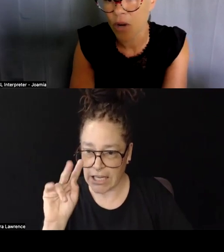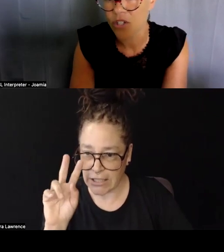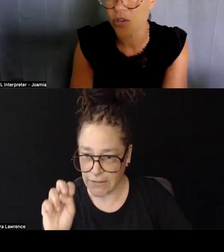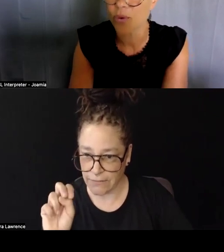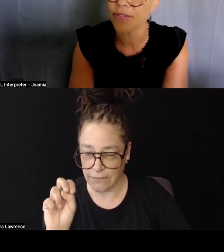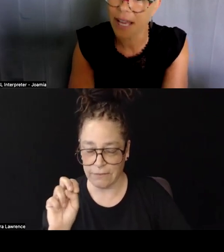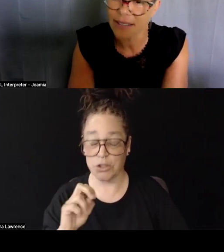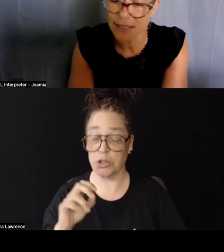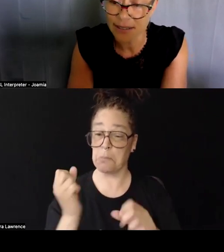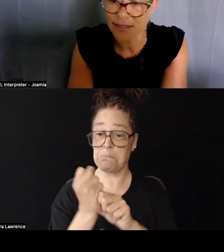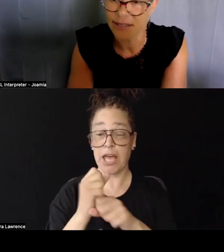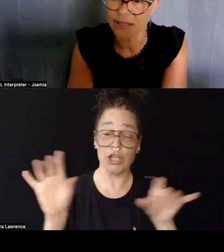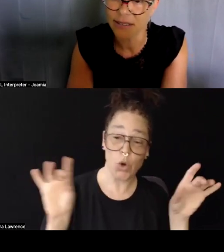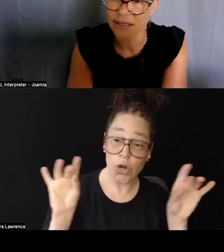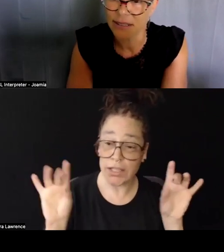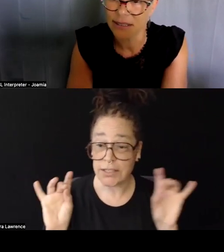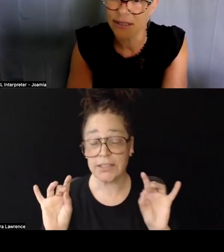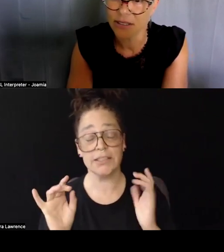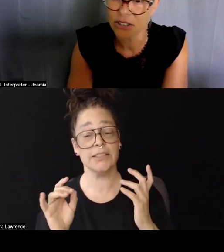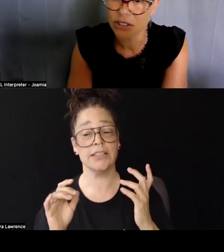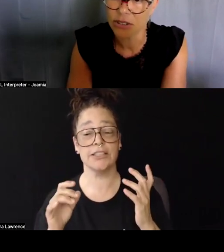And I want you to reflect